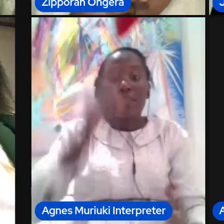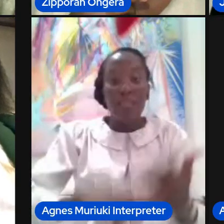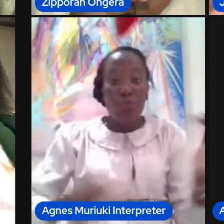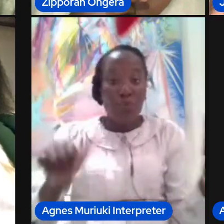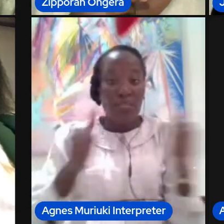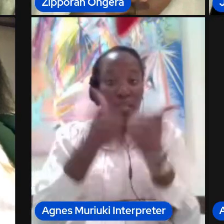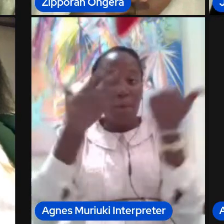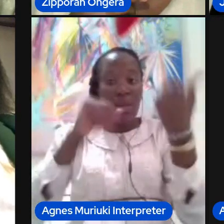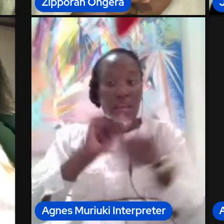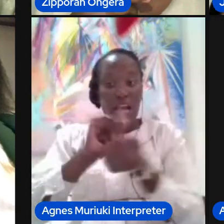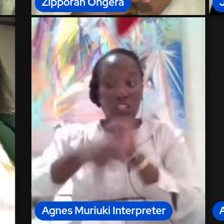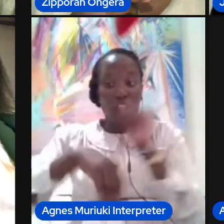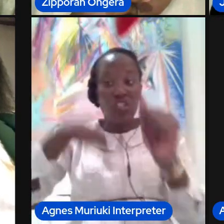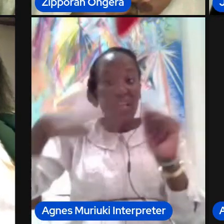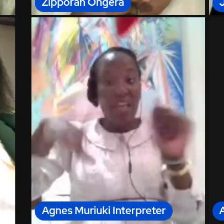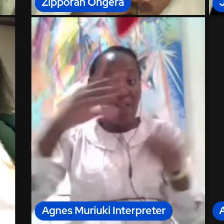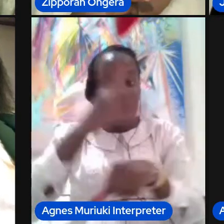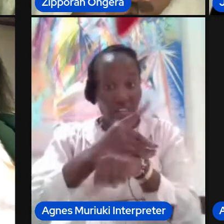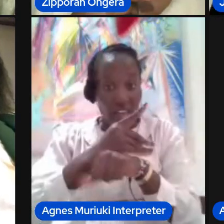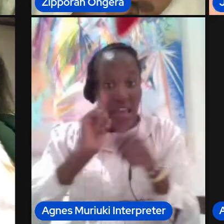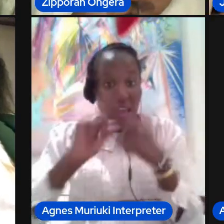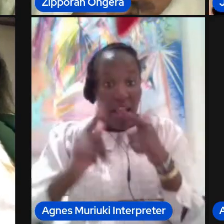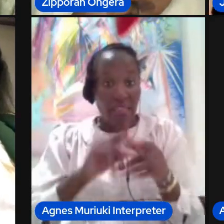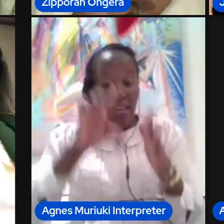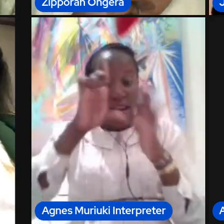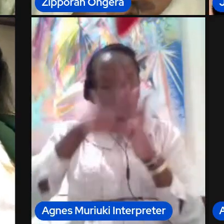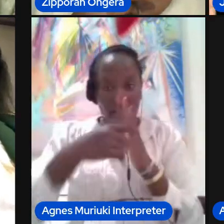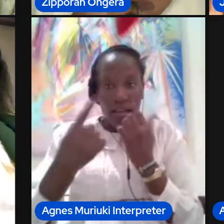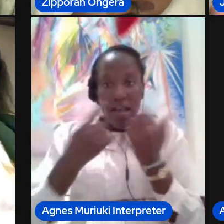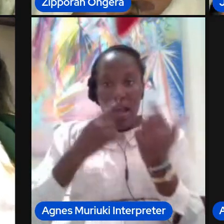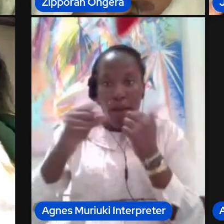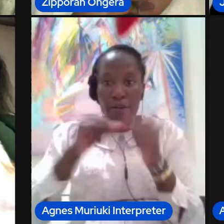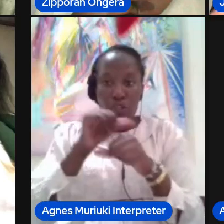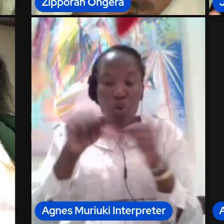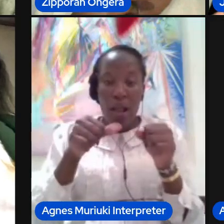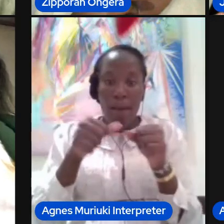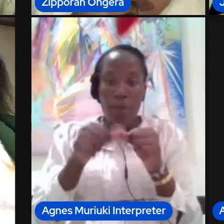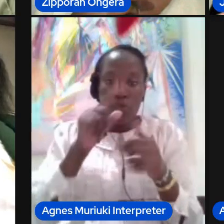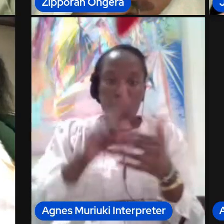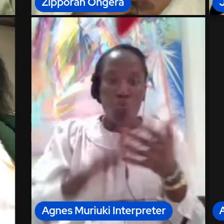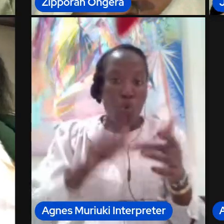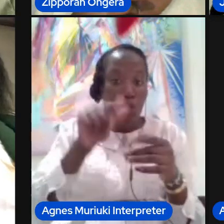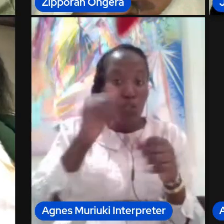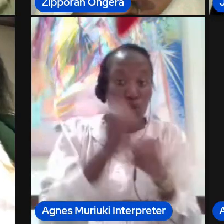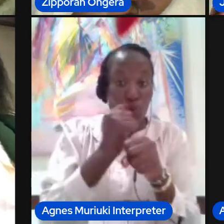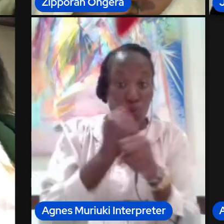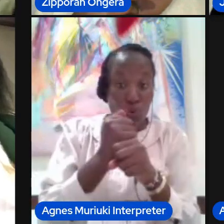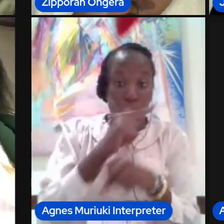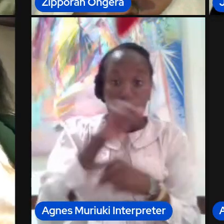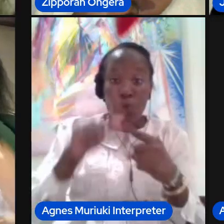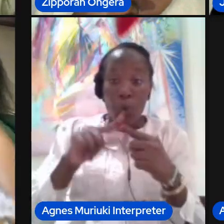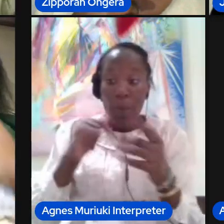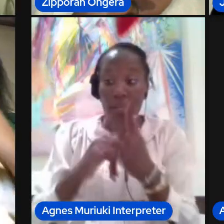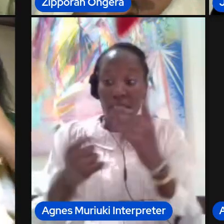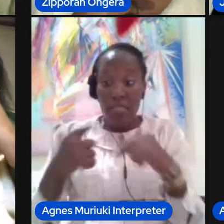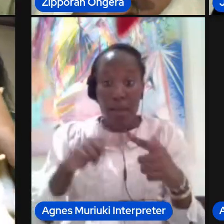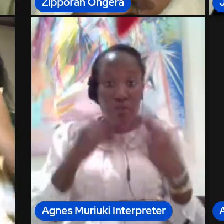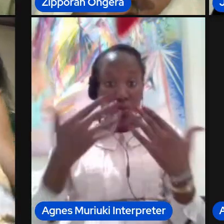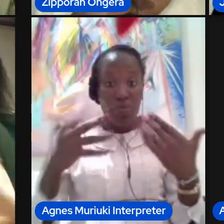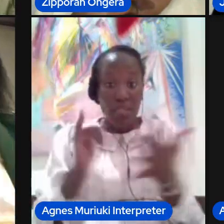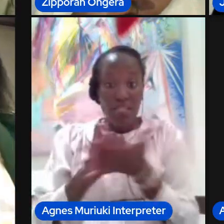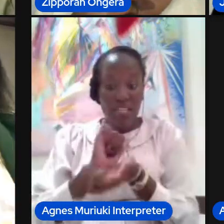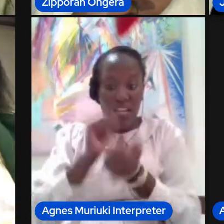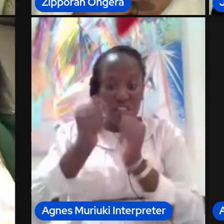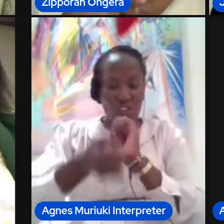every single day. And later on, I will talk about the aspect of what do you do when it comes to things are changing very fast on the